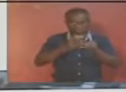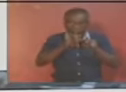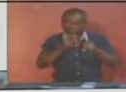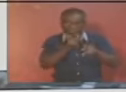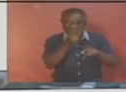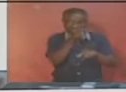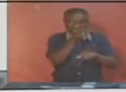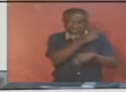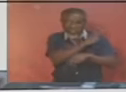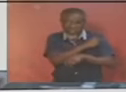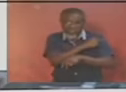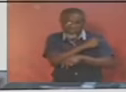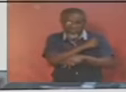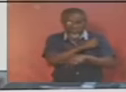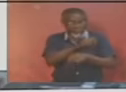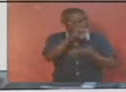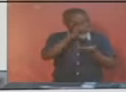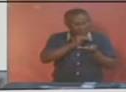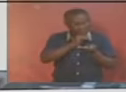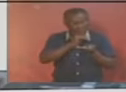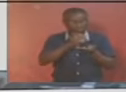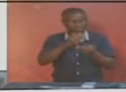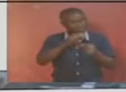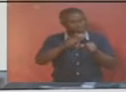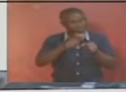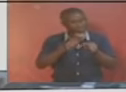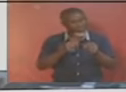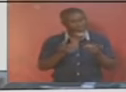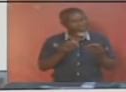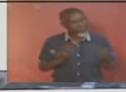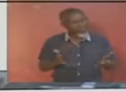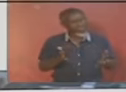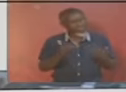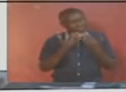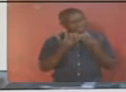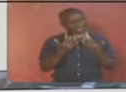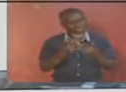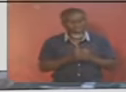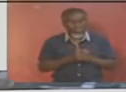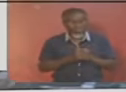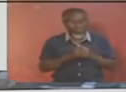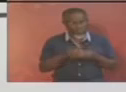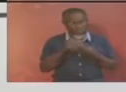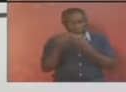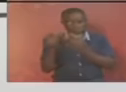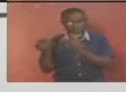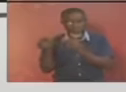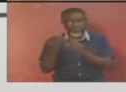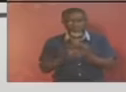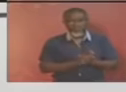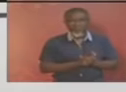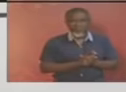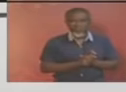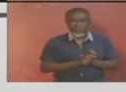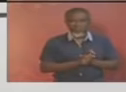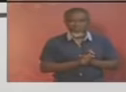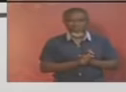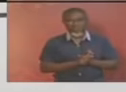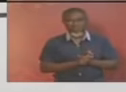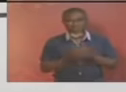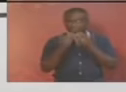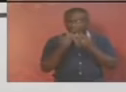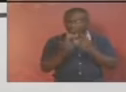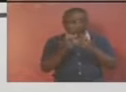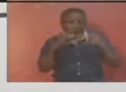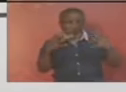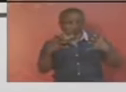general. So with that, I'd like to conclude the epidemiologic update and turn you back over to Ms. Alcantara. Thank you very much. And so